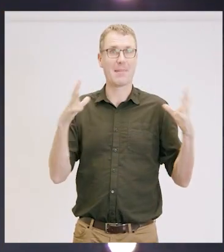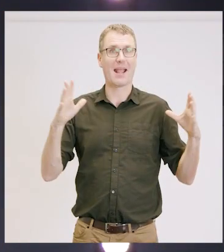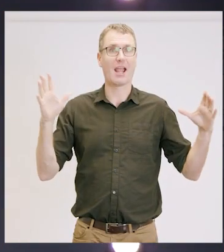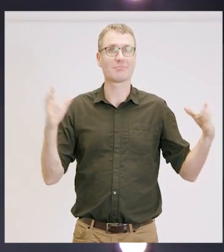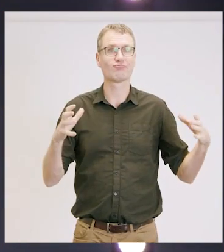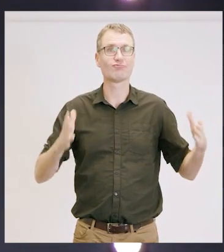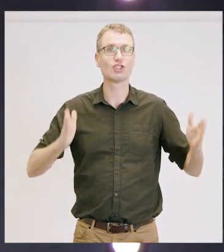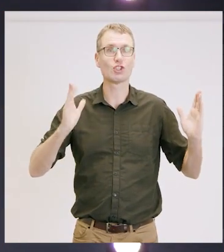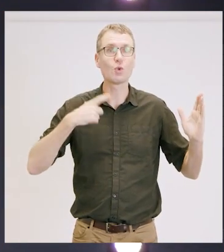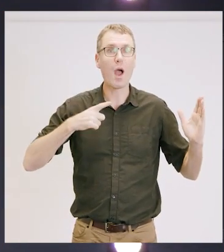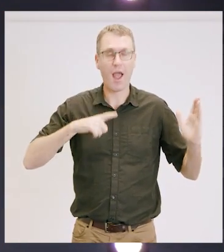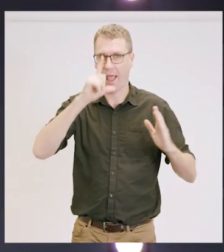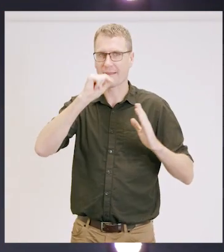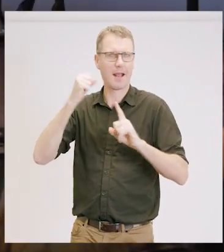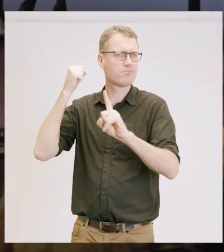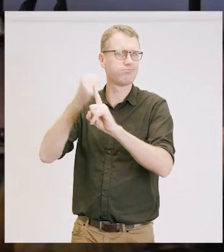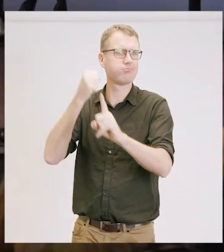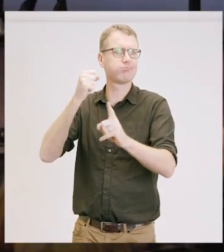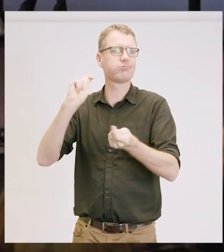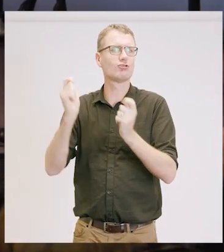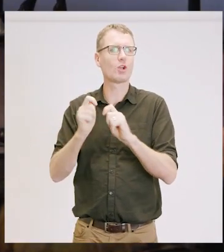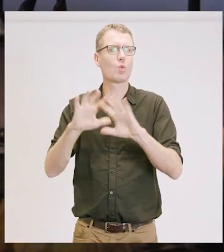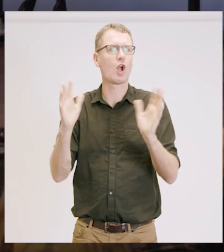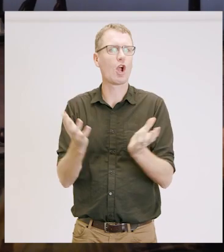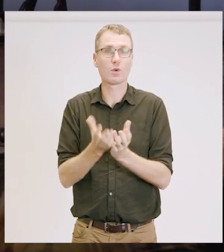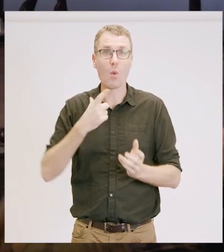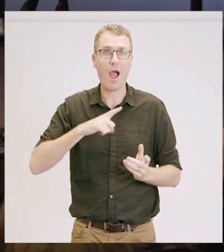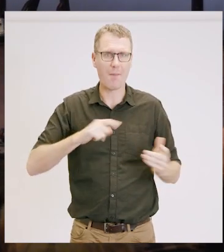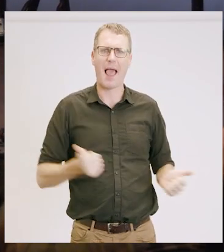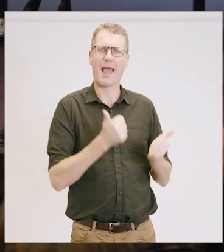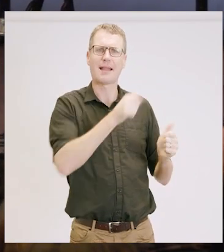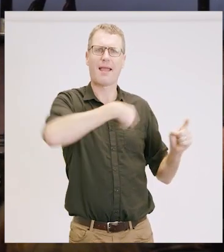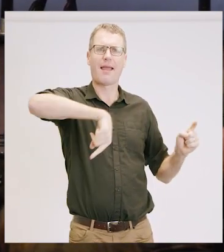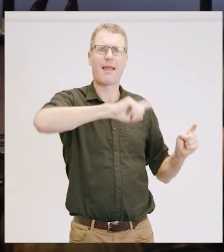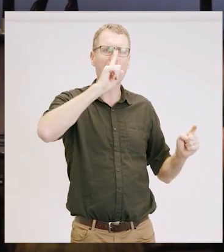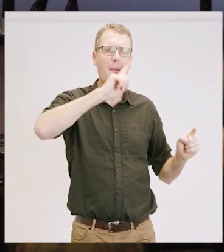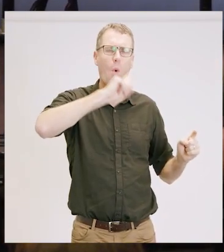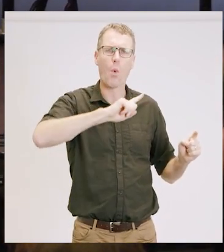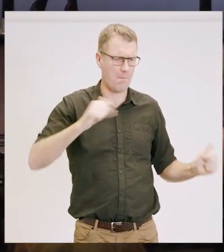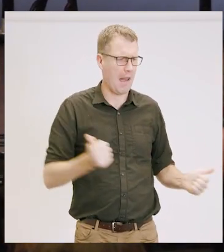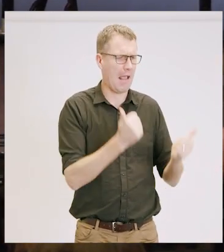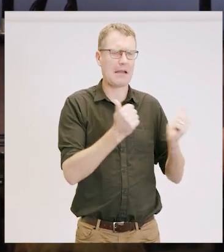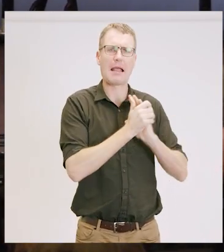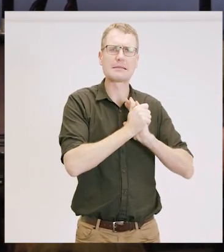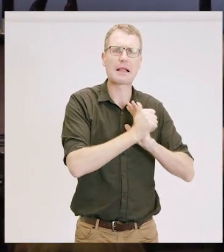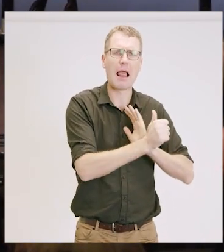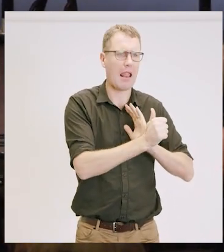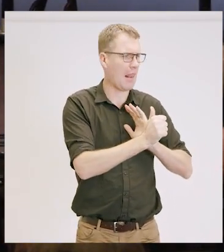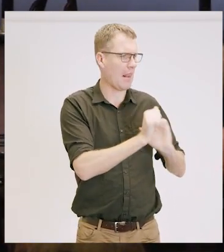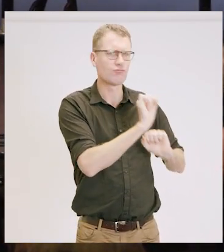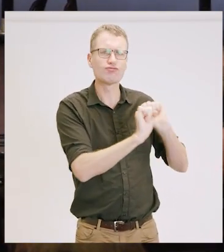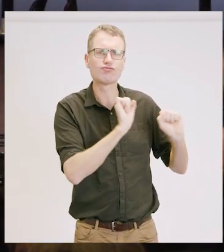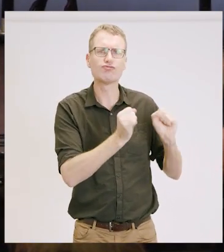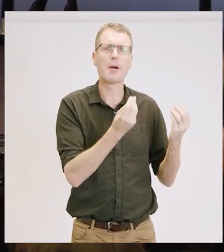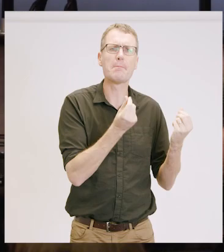world. We can change the world. The more people there are, the more talents and resources that